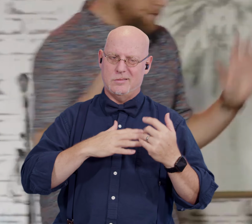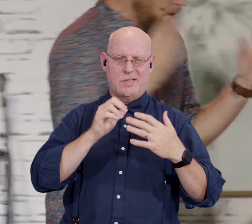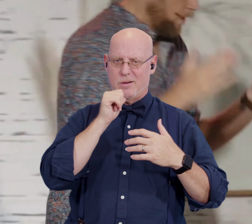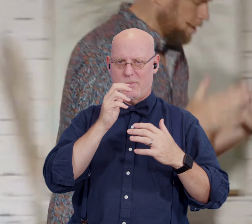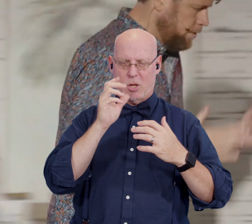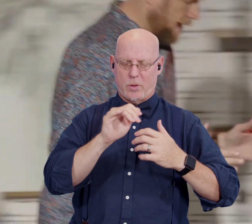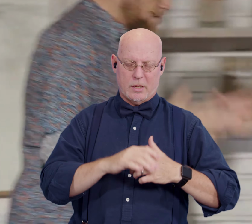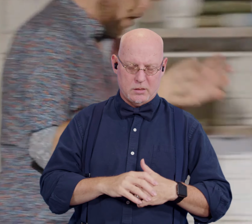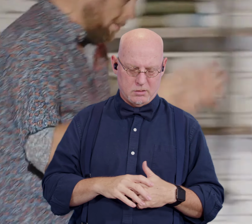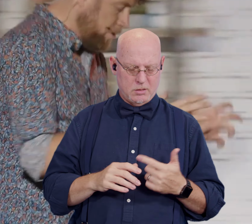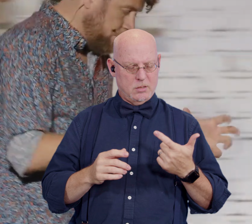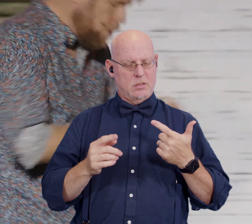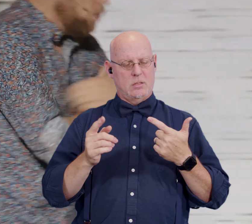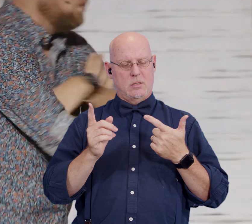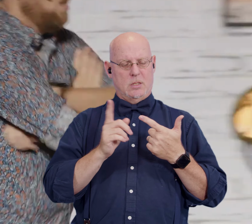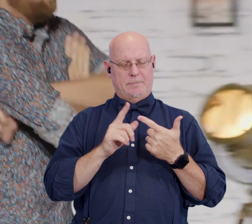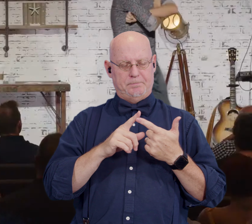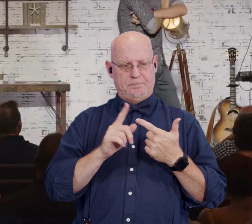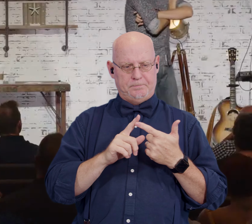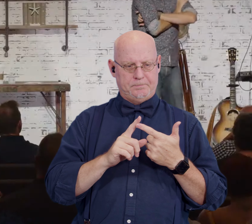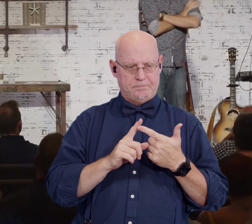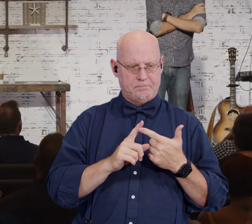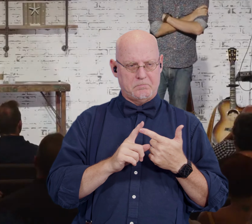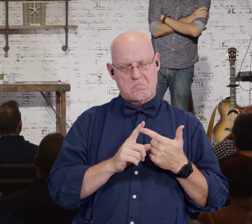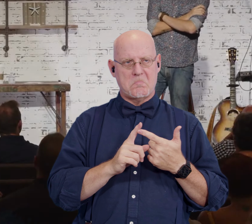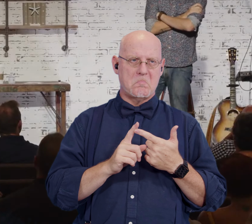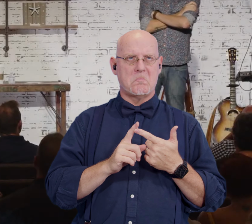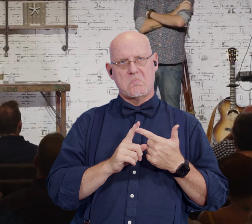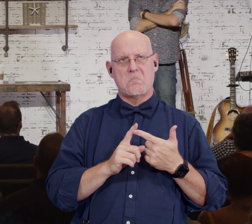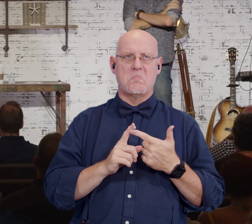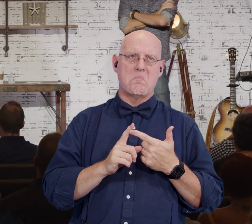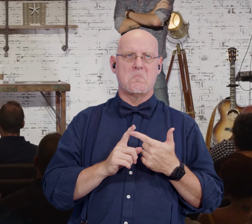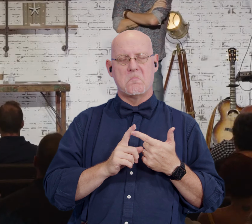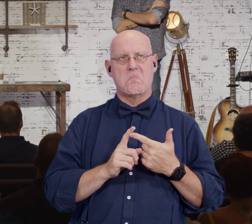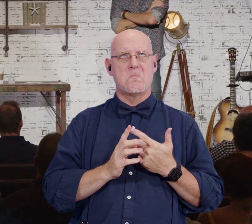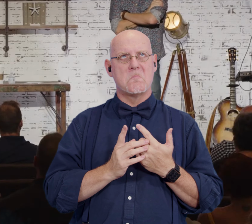So I'm just like, no, I'm not gonna do that. Option two would be for me to be like, well,